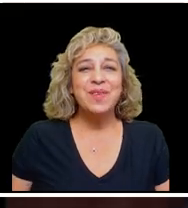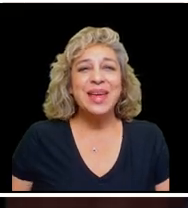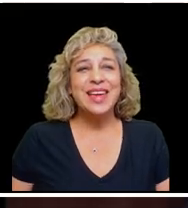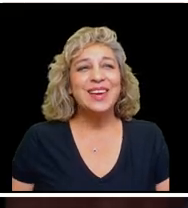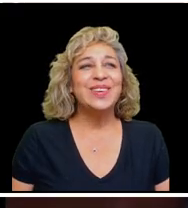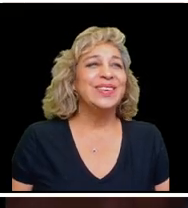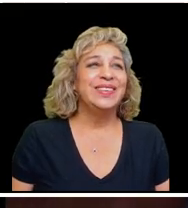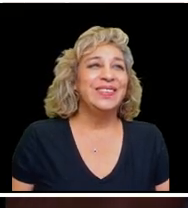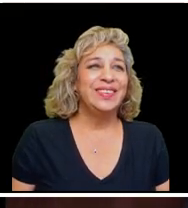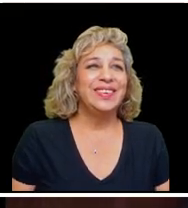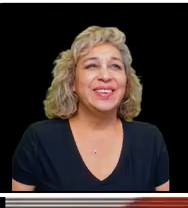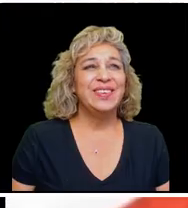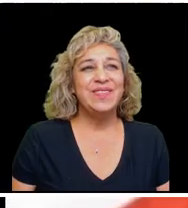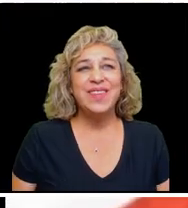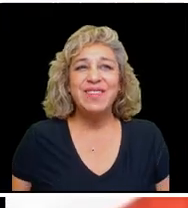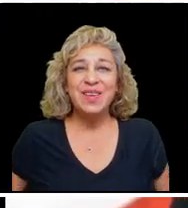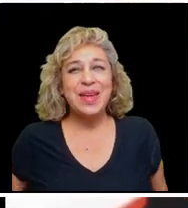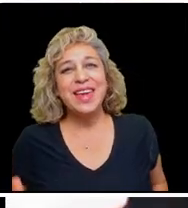Monaco